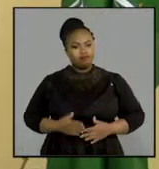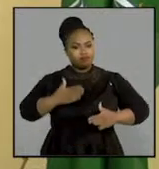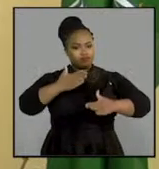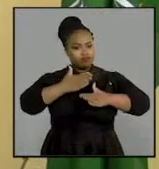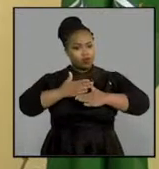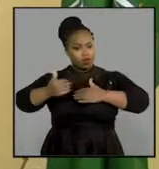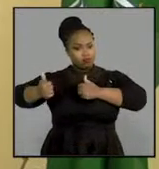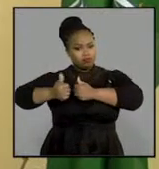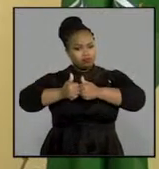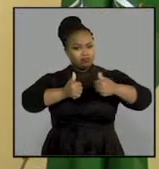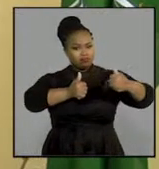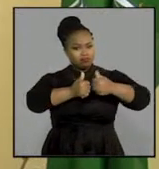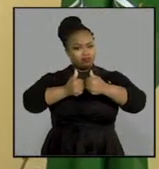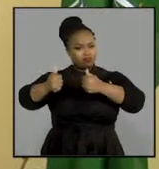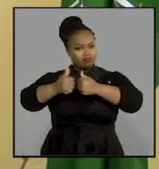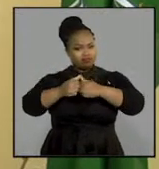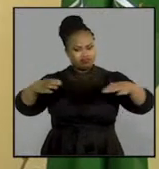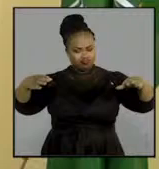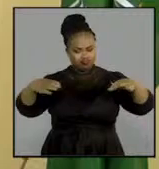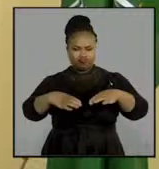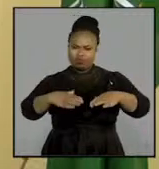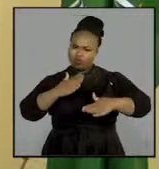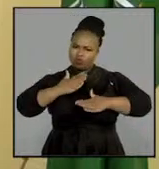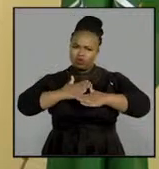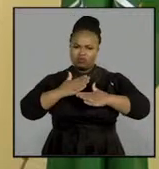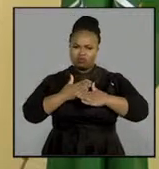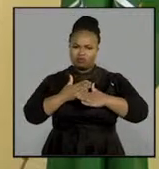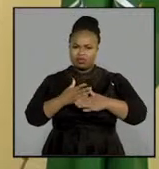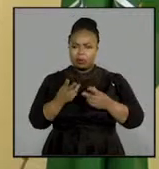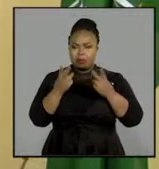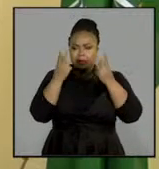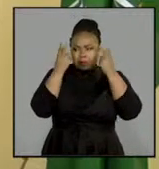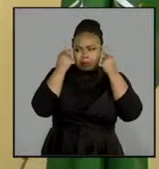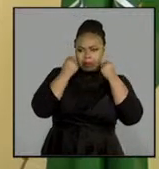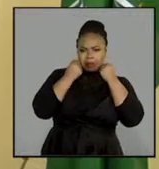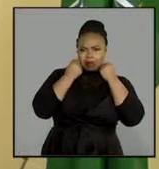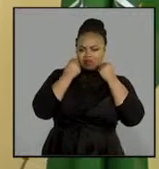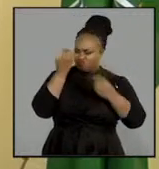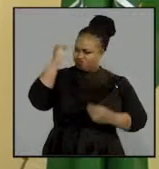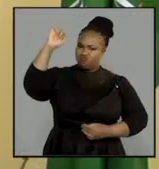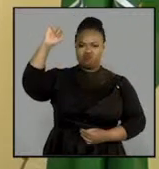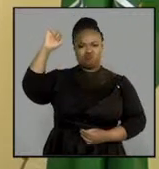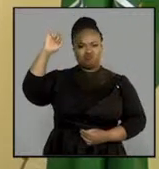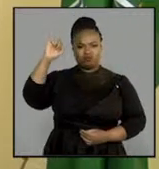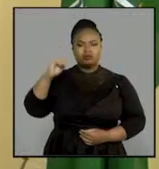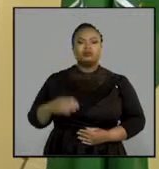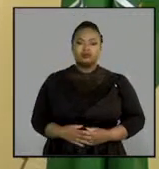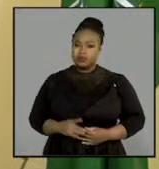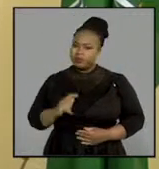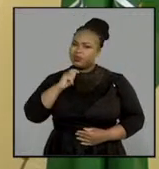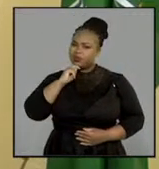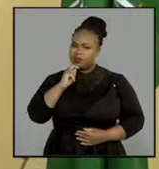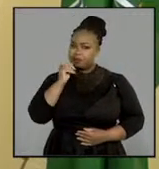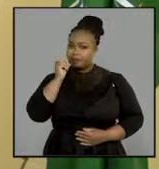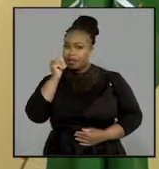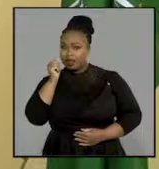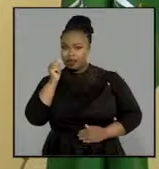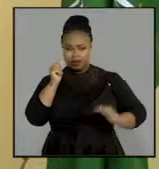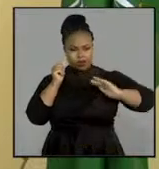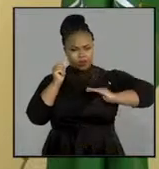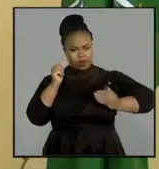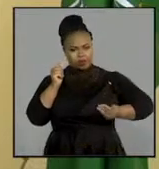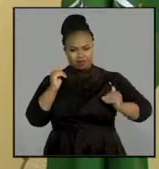By working together, by refusing to submit, we will achieve true